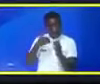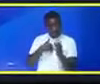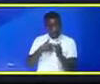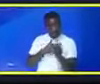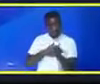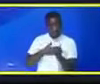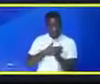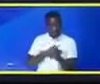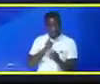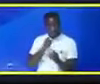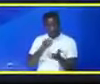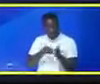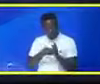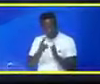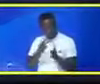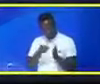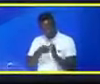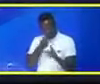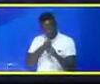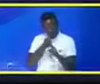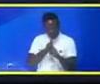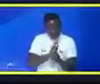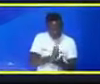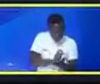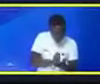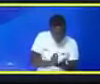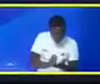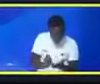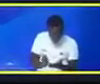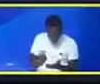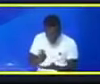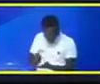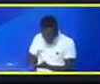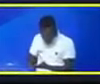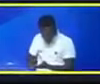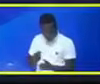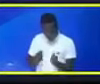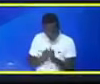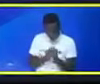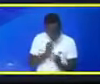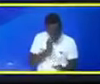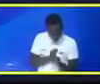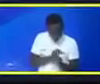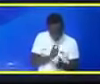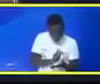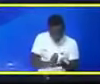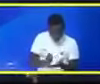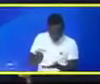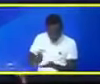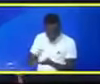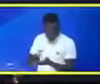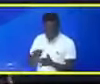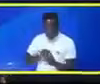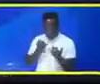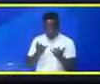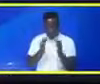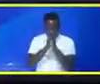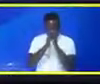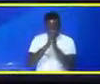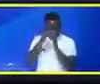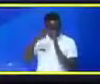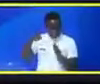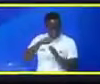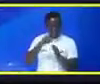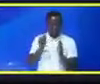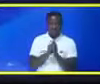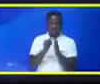minute or two. And I want you to pen down as an act of faith. I'm going to be standing to pray and to call